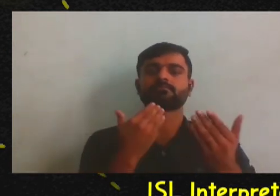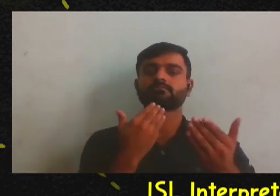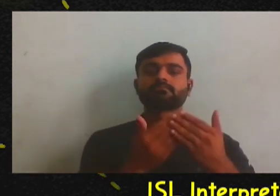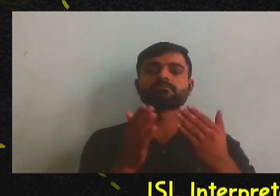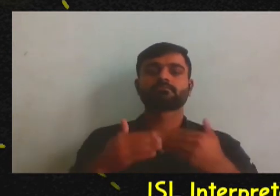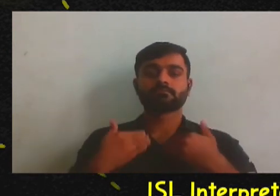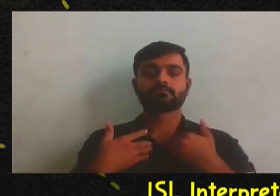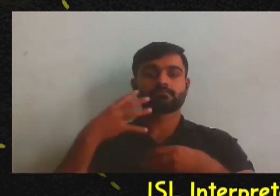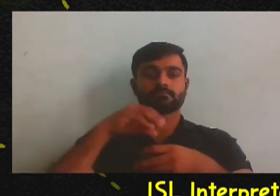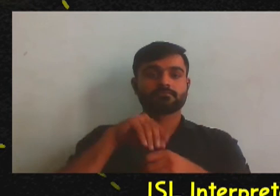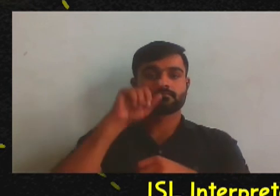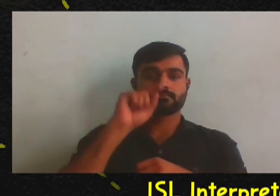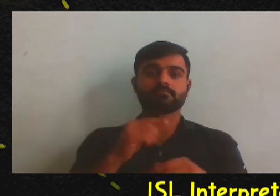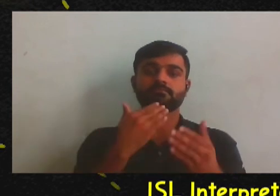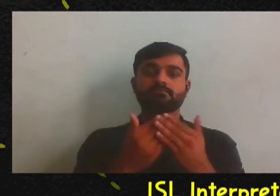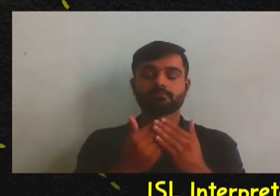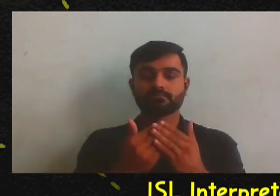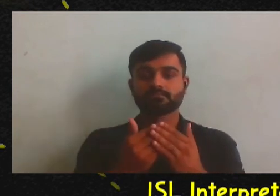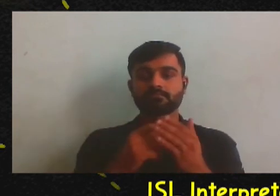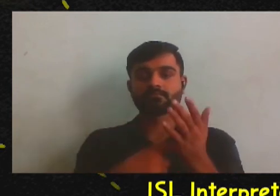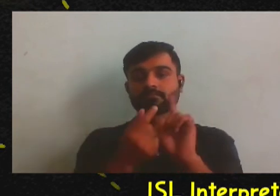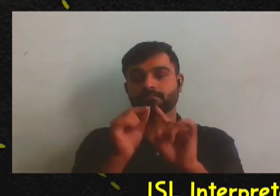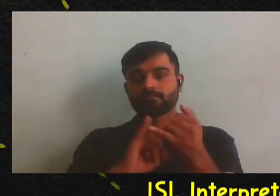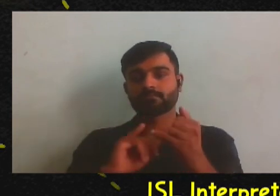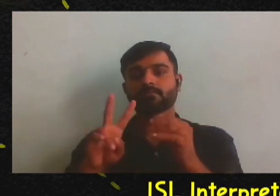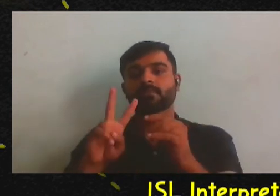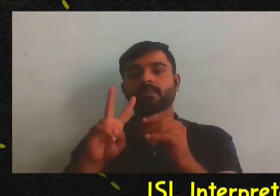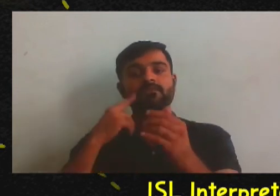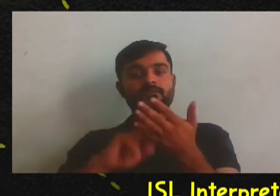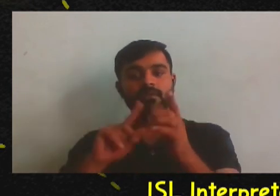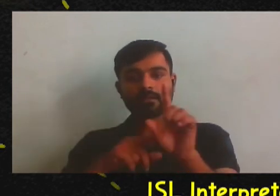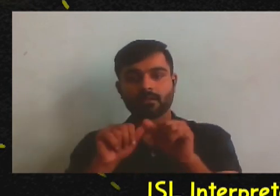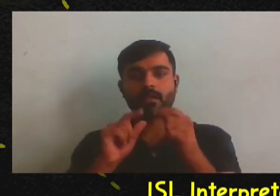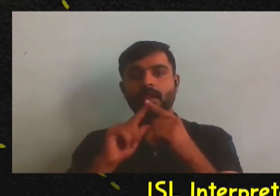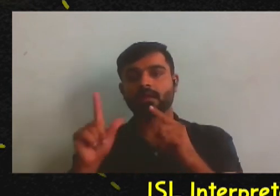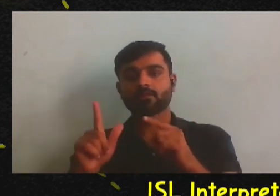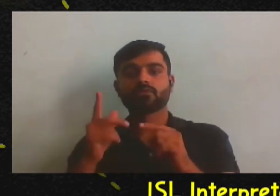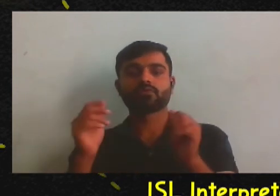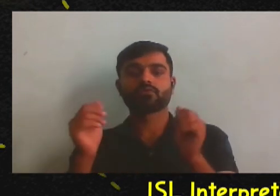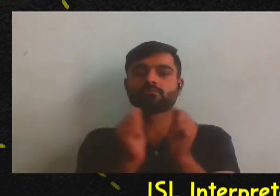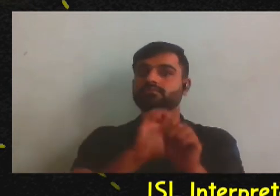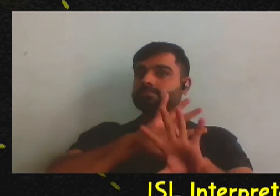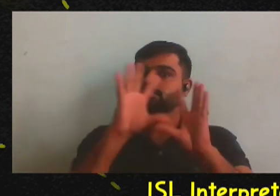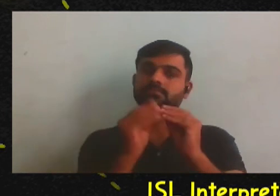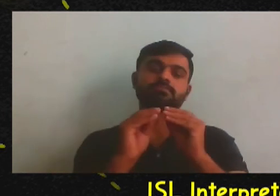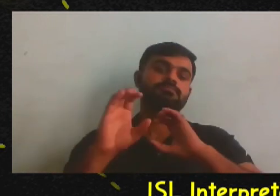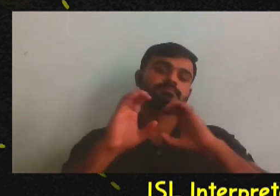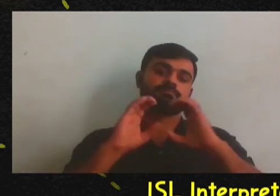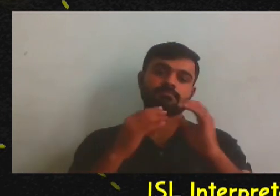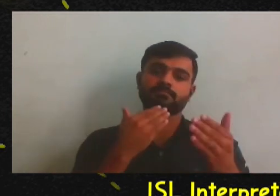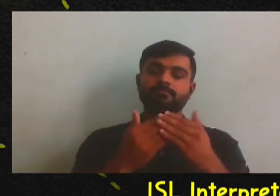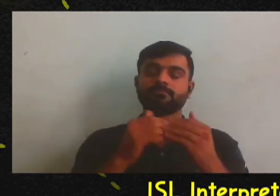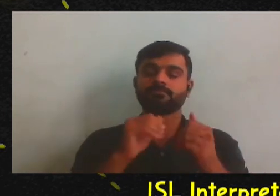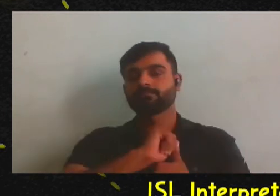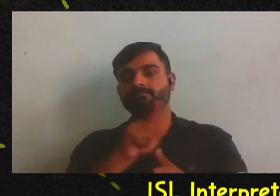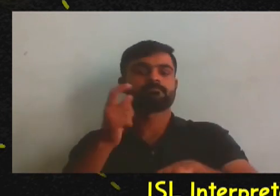pleasurable task of thanking Rupsa, Biva, Vinay, and Atul, who's been with us throughout this conversation. Thank you all for your